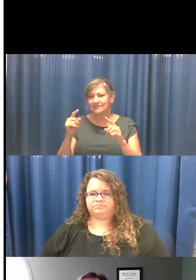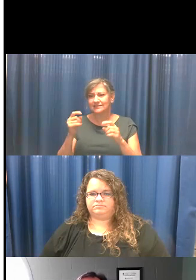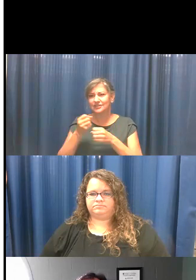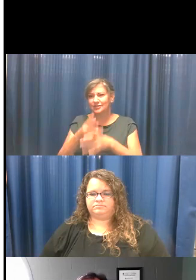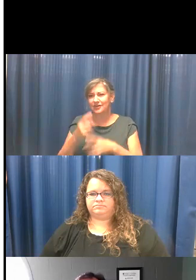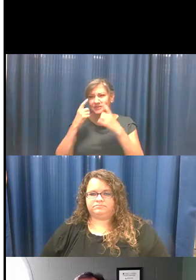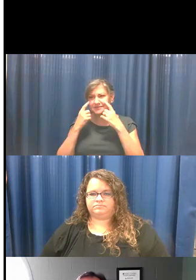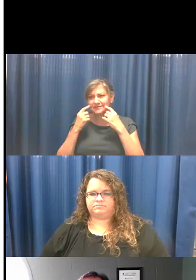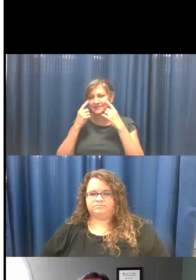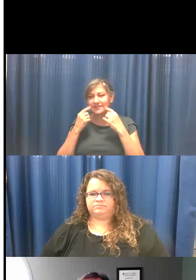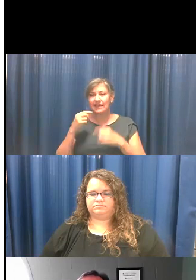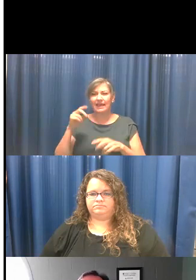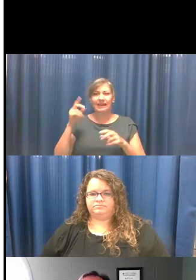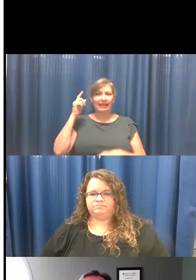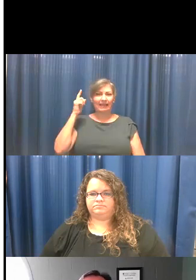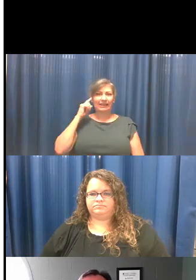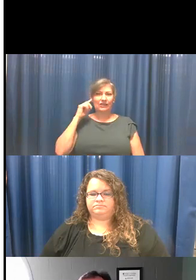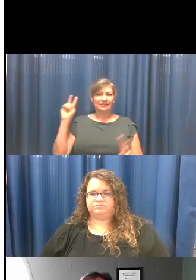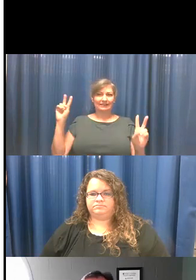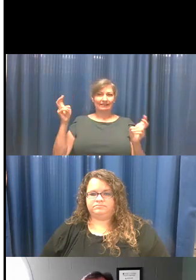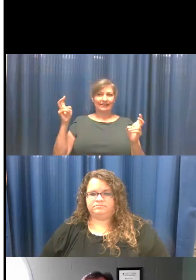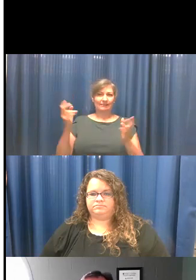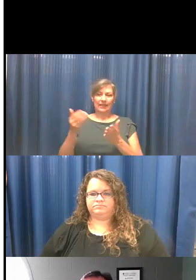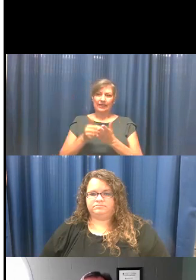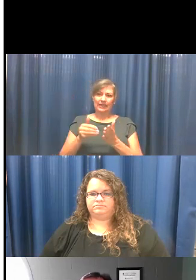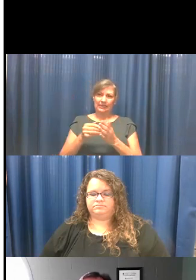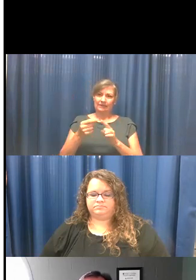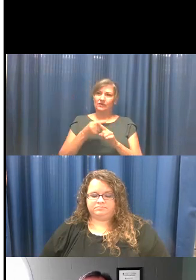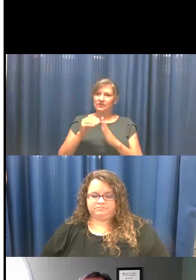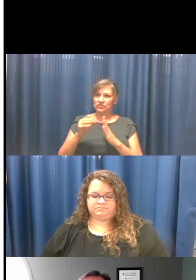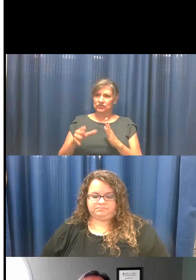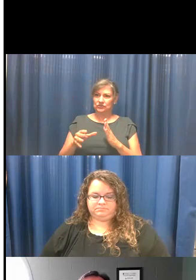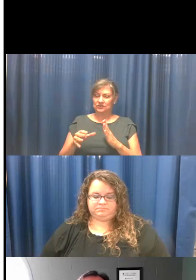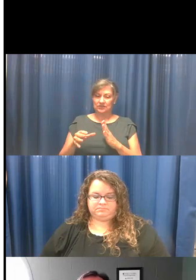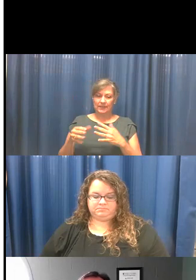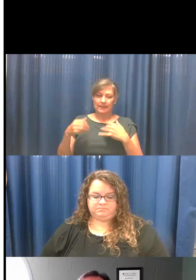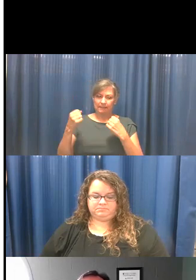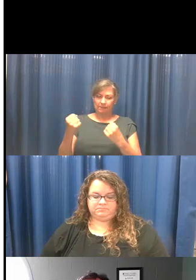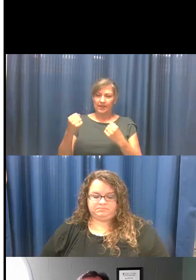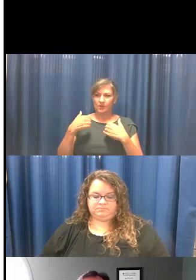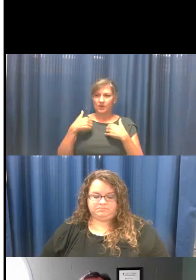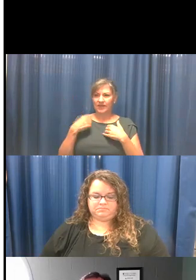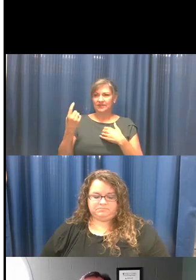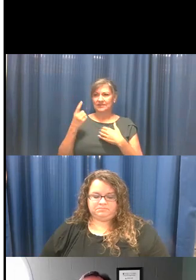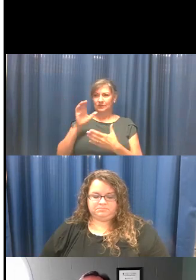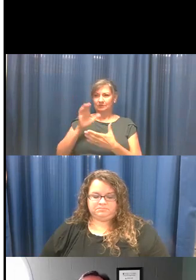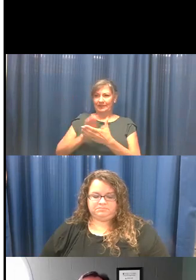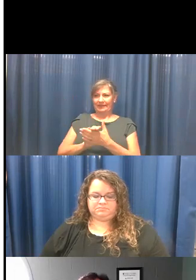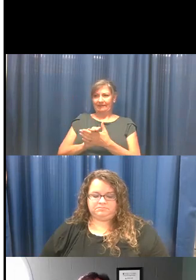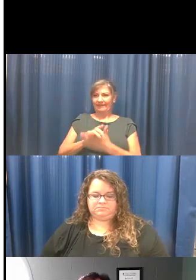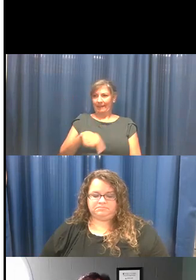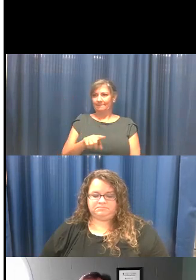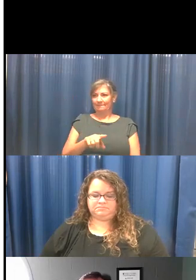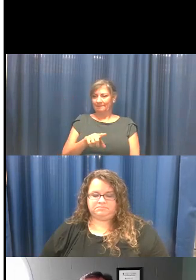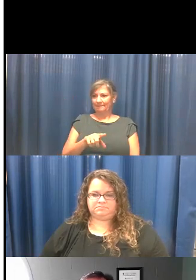And I hear this theme over and over again from our students, the power of having someone believe in them.